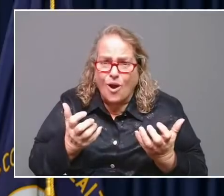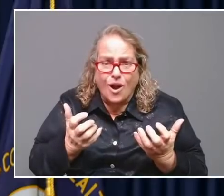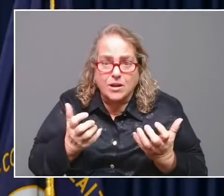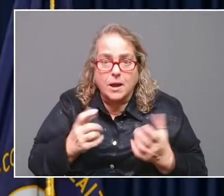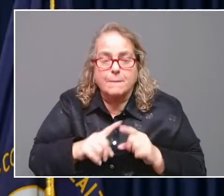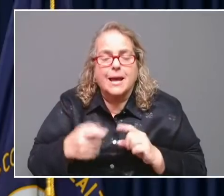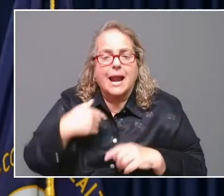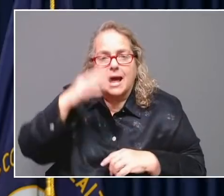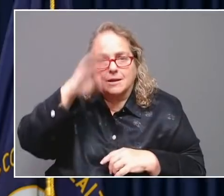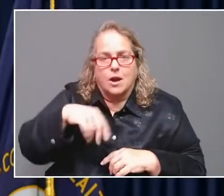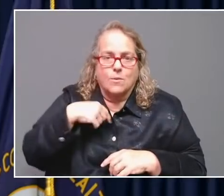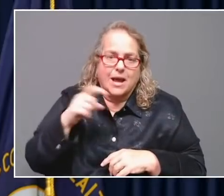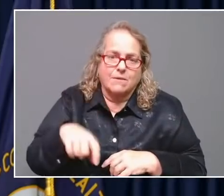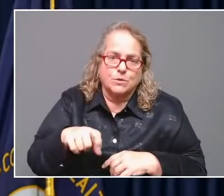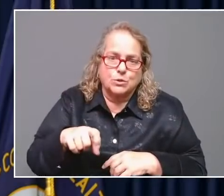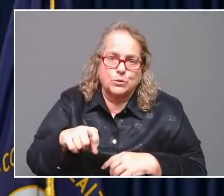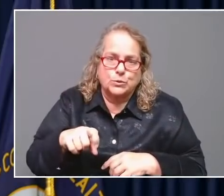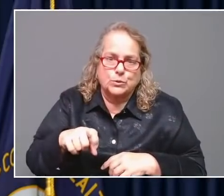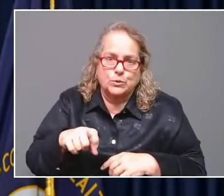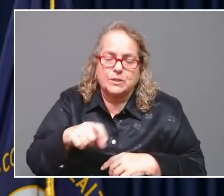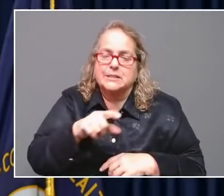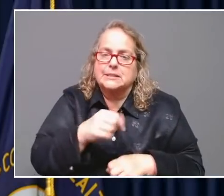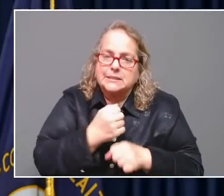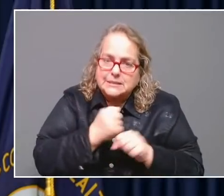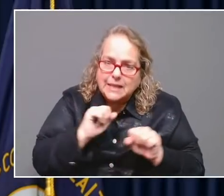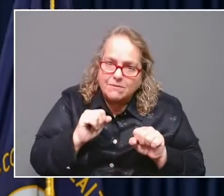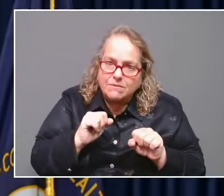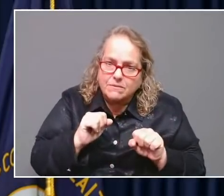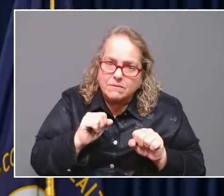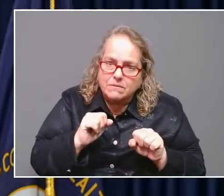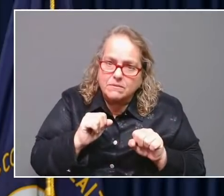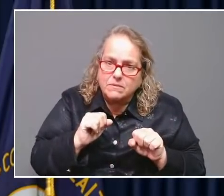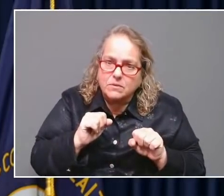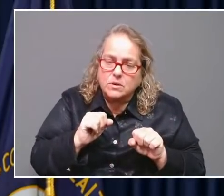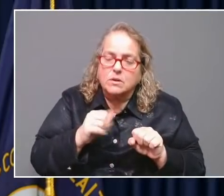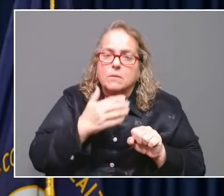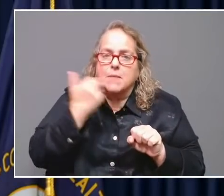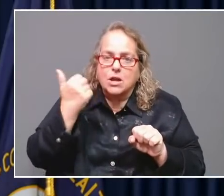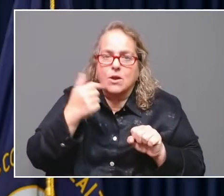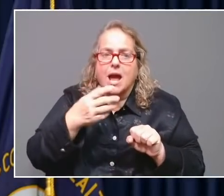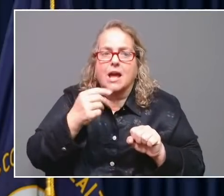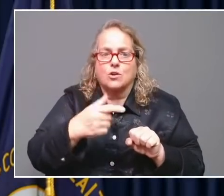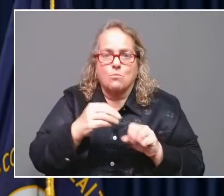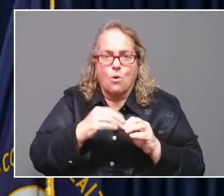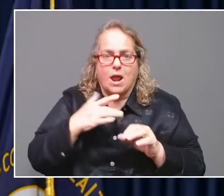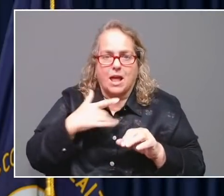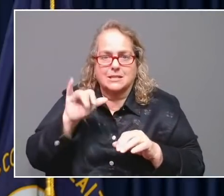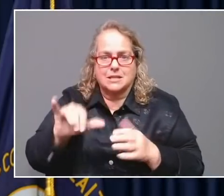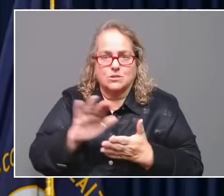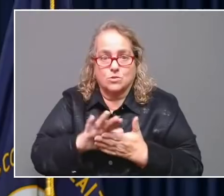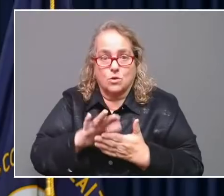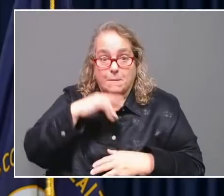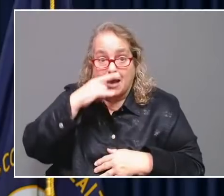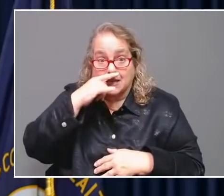do it. And I know they're safer, and I know they were more likely to stay in school. My kids combined have missed one day